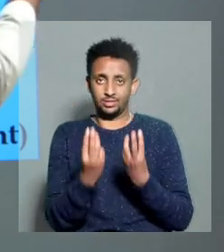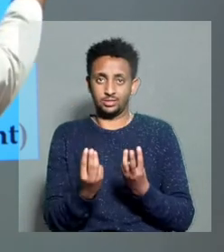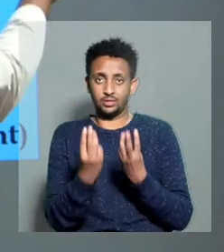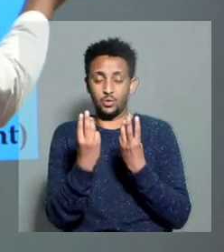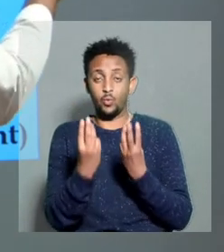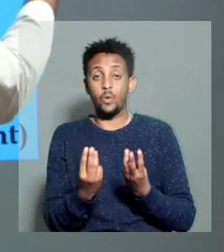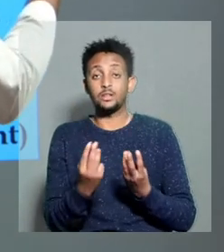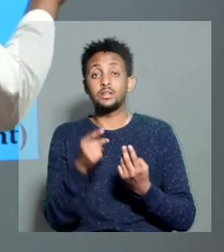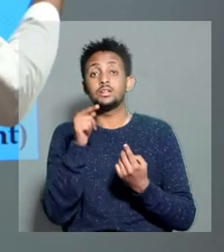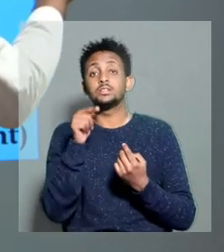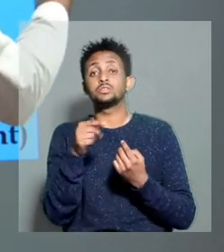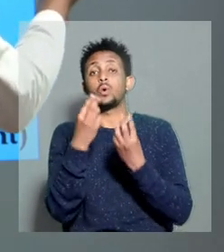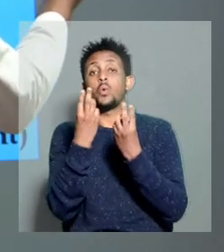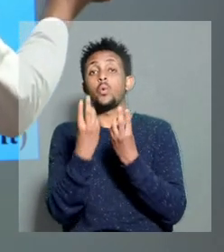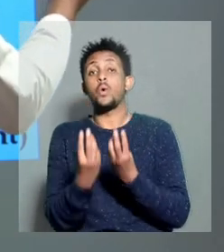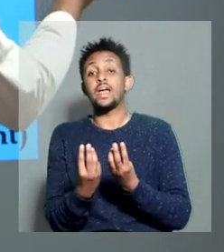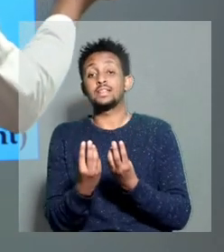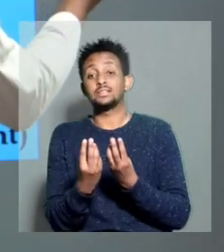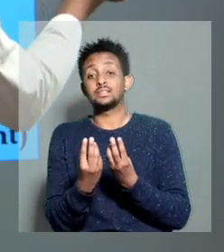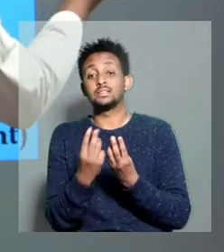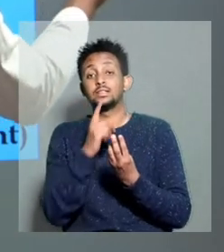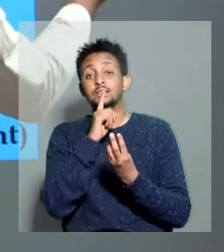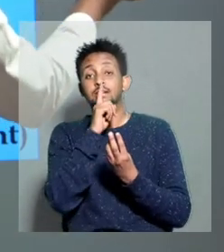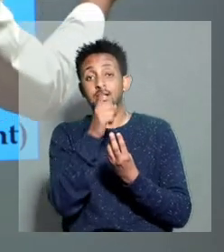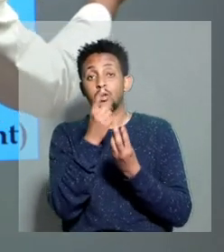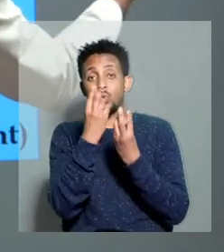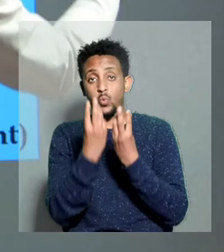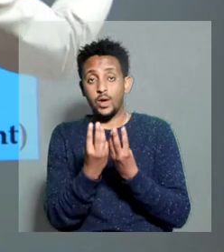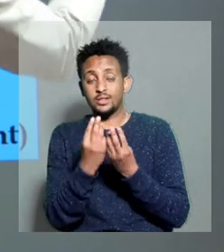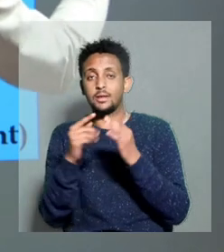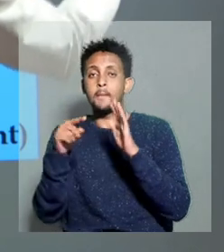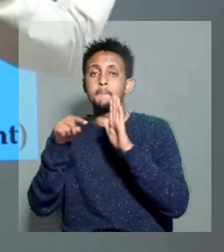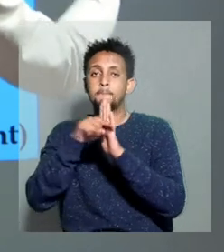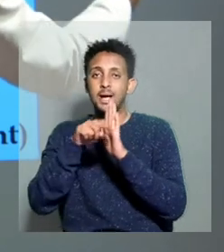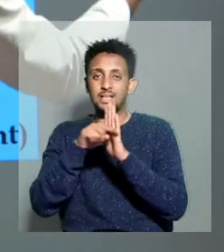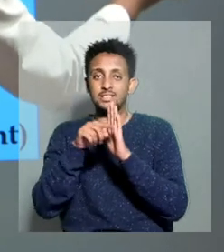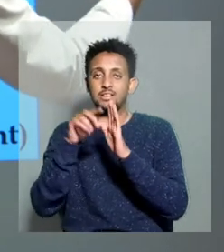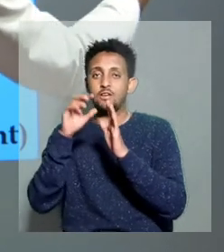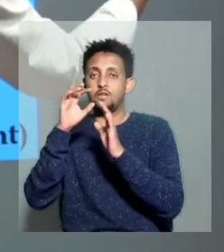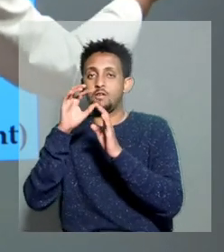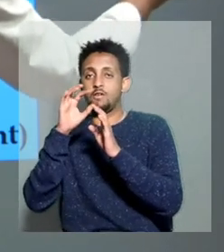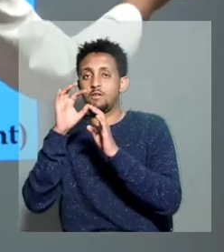real weight. So weight real or real weight minus force of